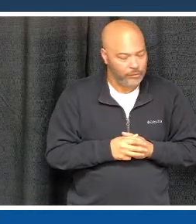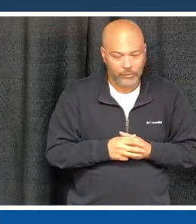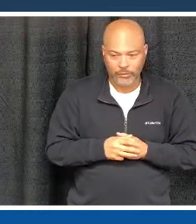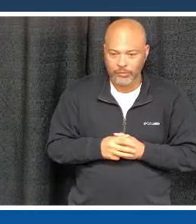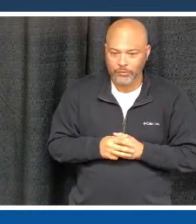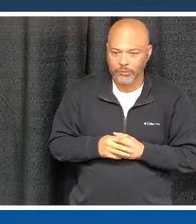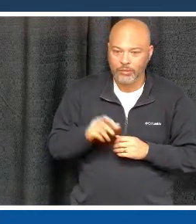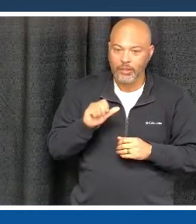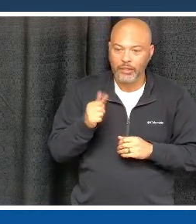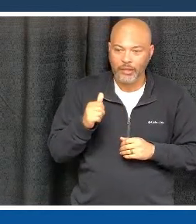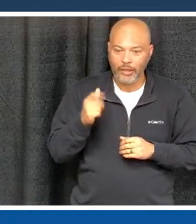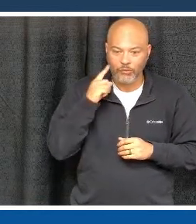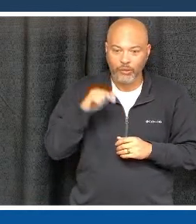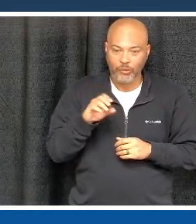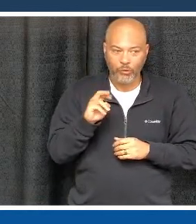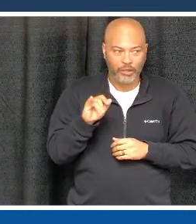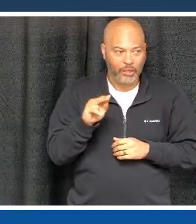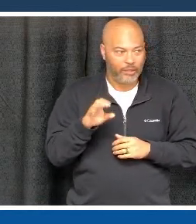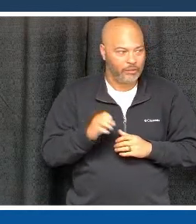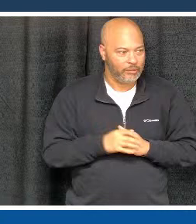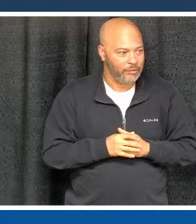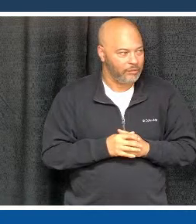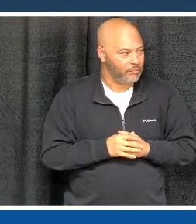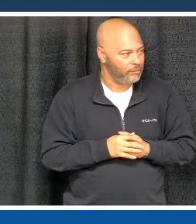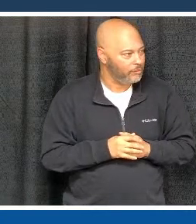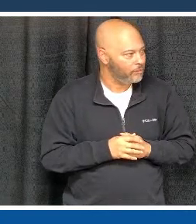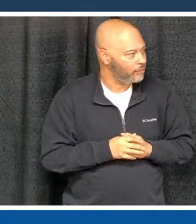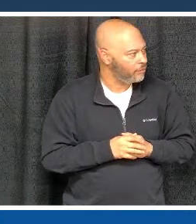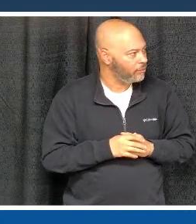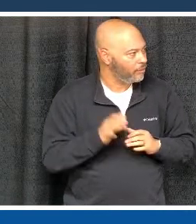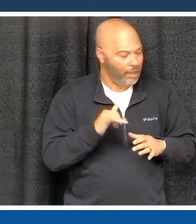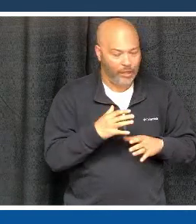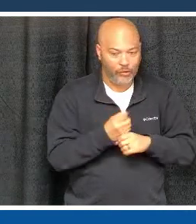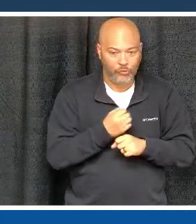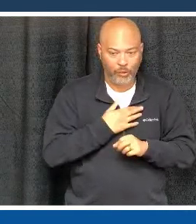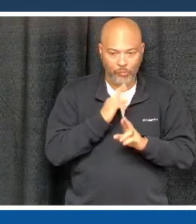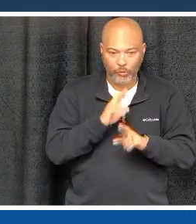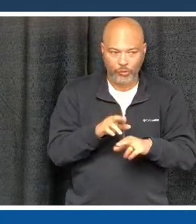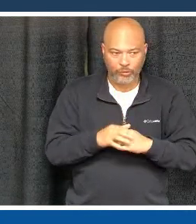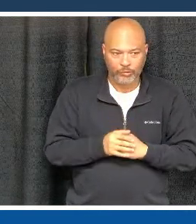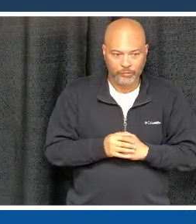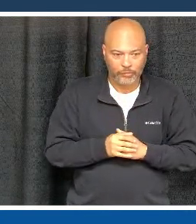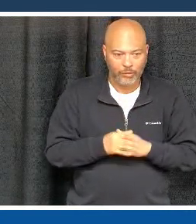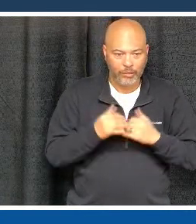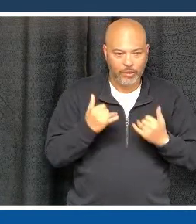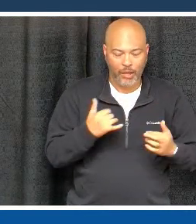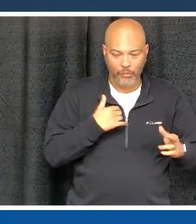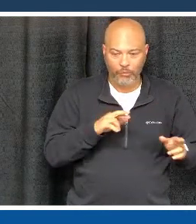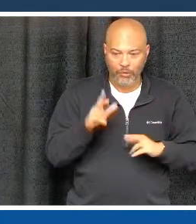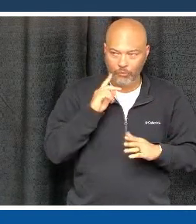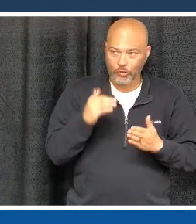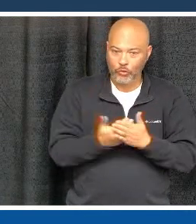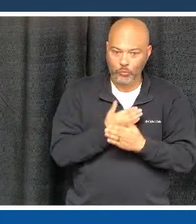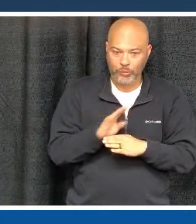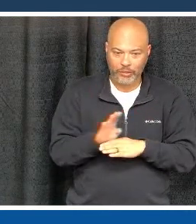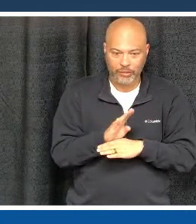All right, anything else on this ordinance? No, that concludes my report. Concludes your report. All right, we're now ready for new